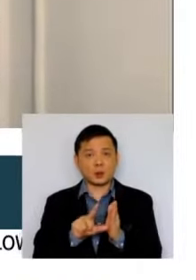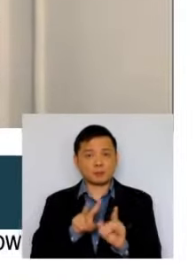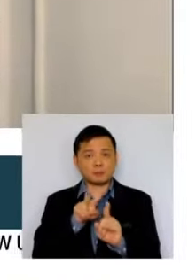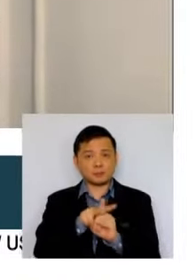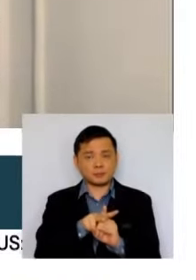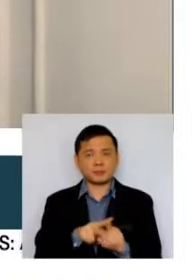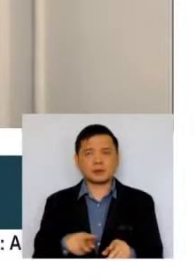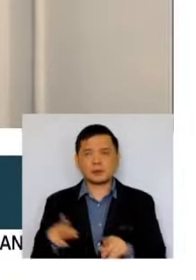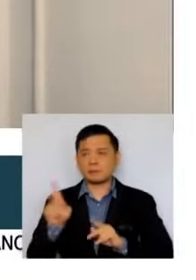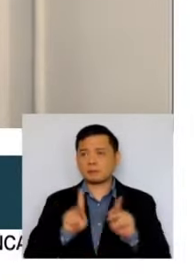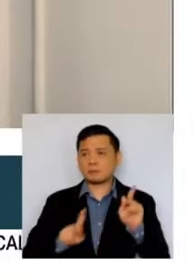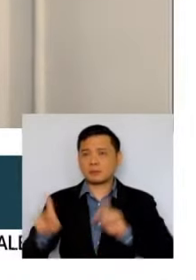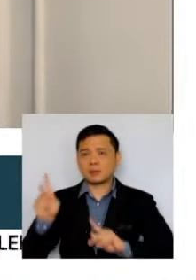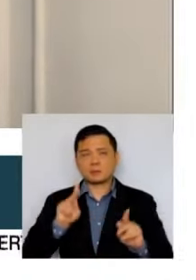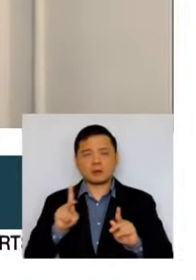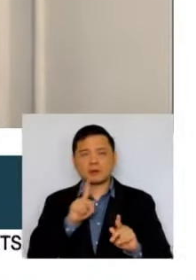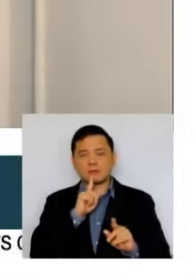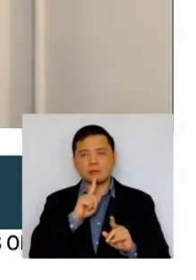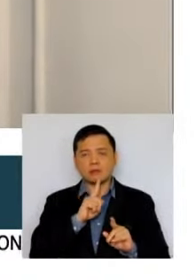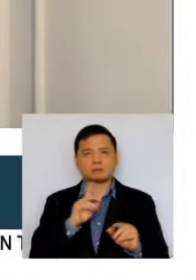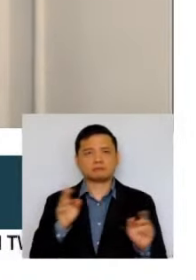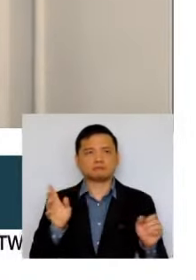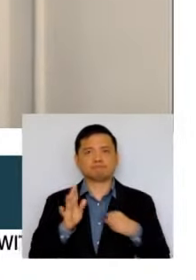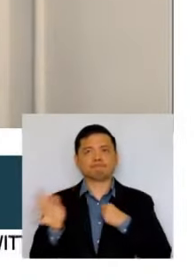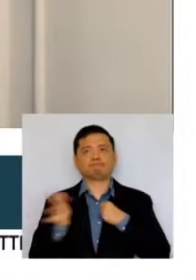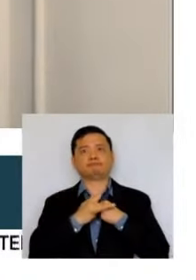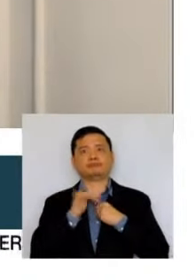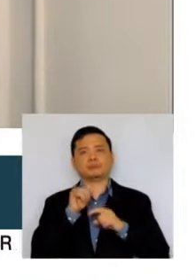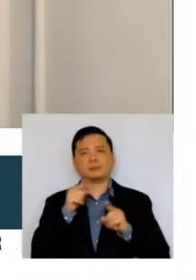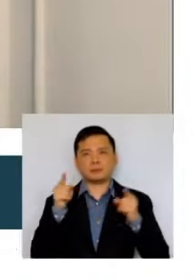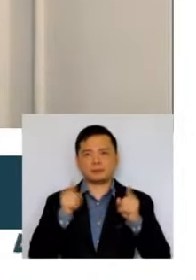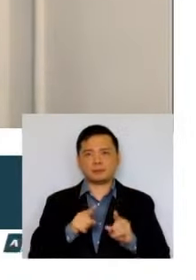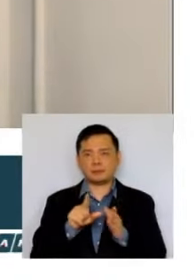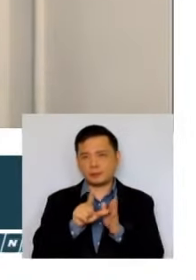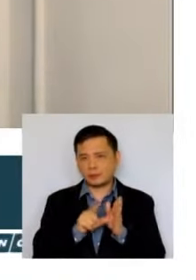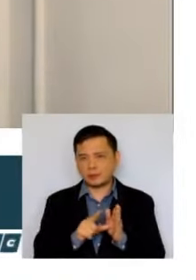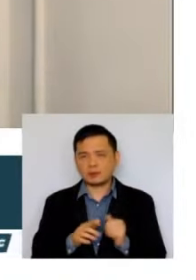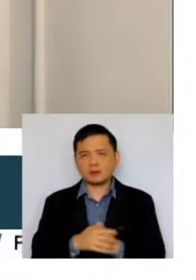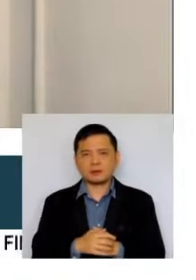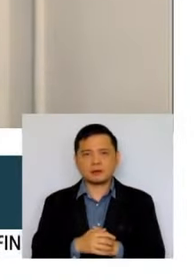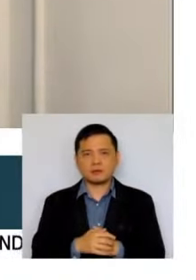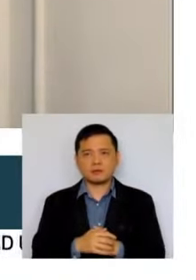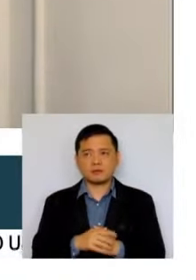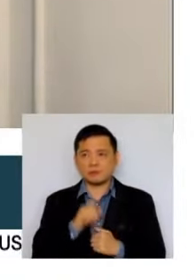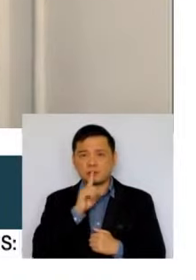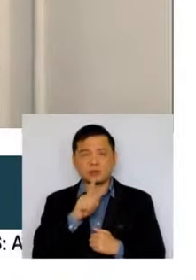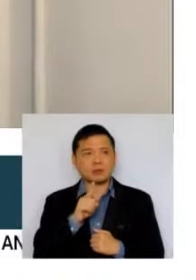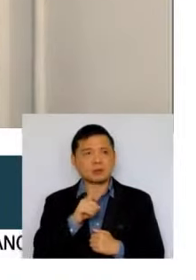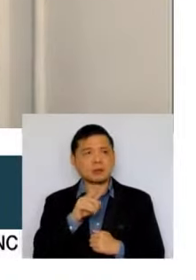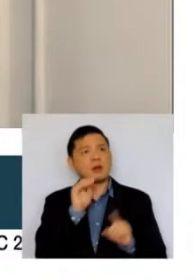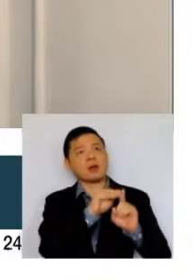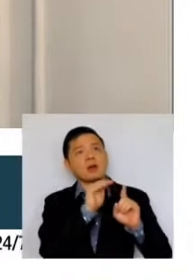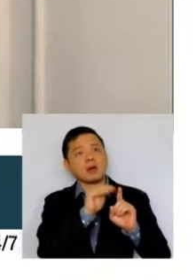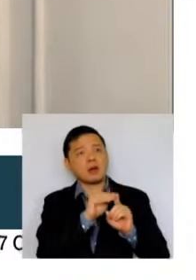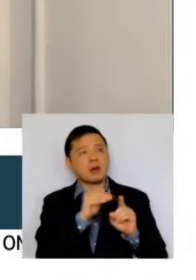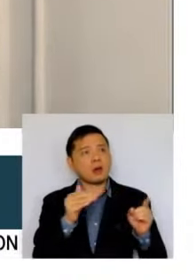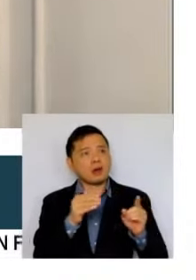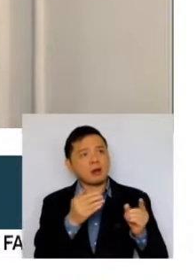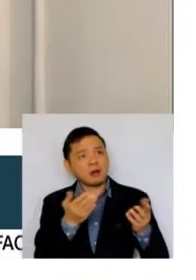provisions of the law, they can, of course, question what's being done to them. And that could lead to